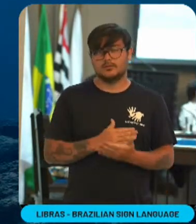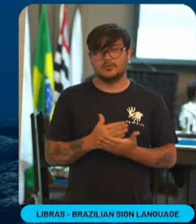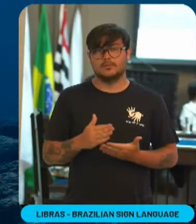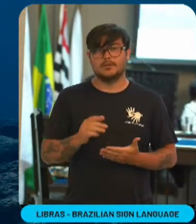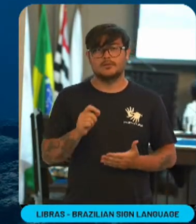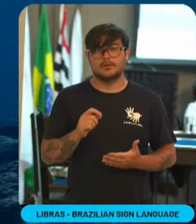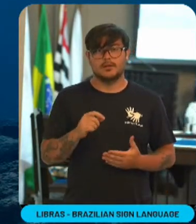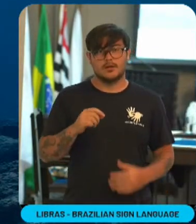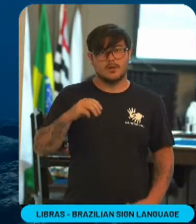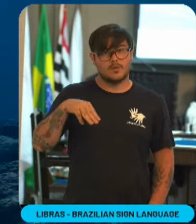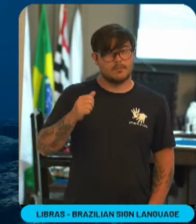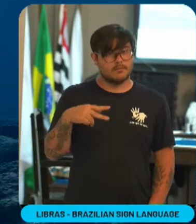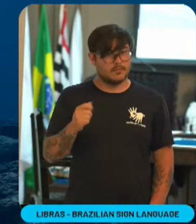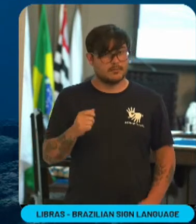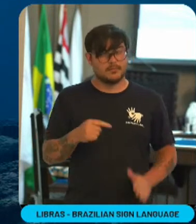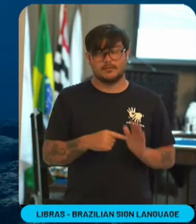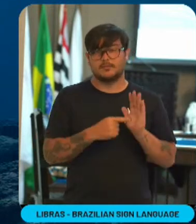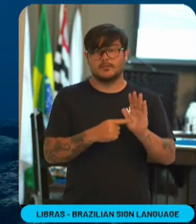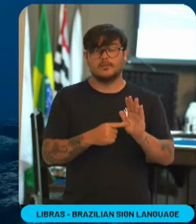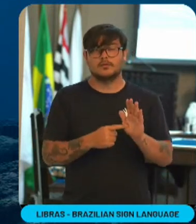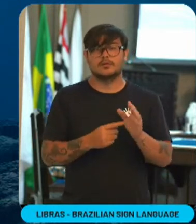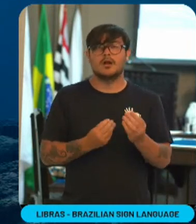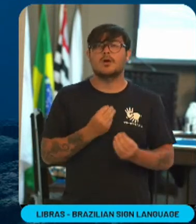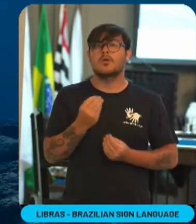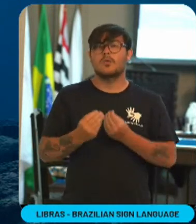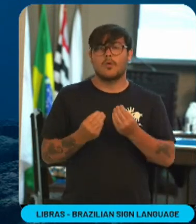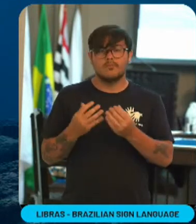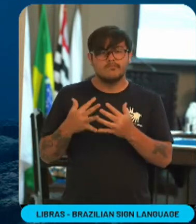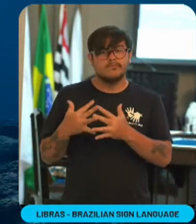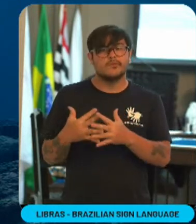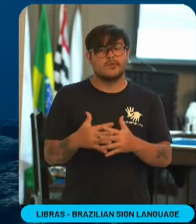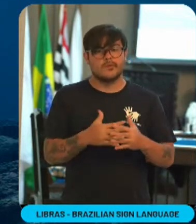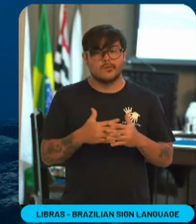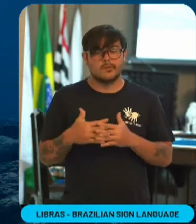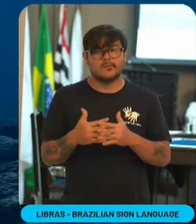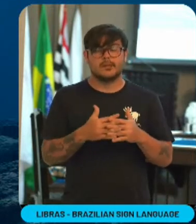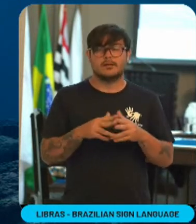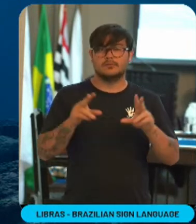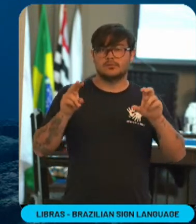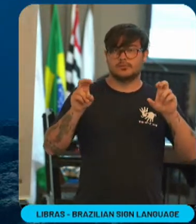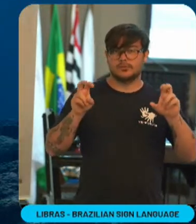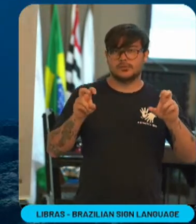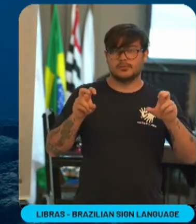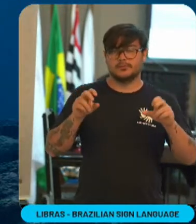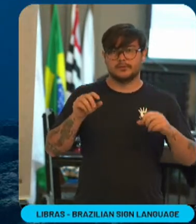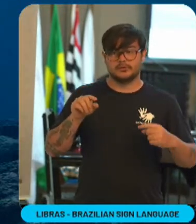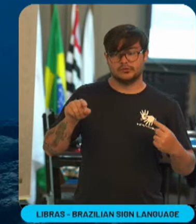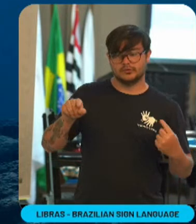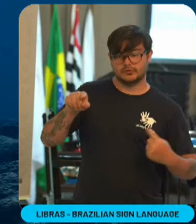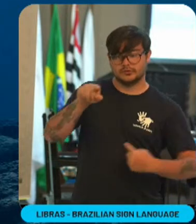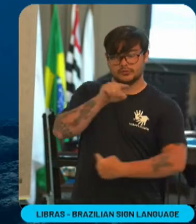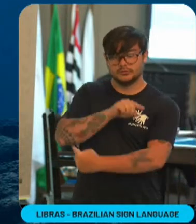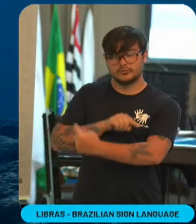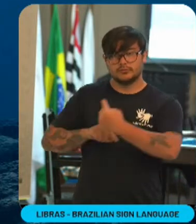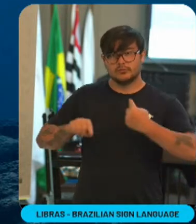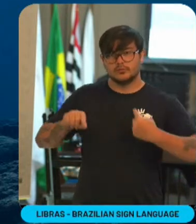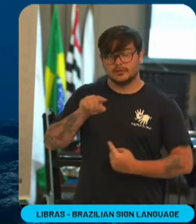Initially, I brought this map that shows how complex